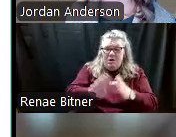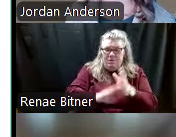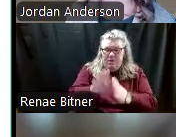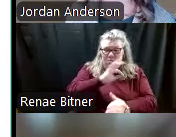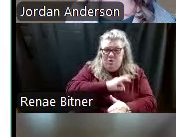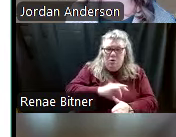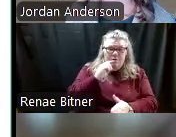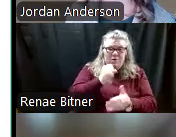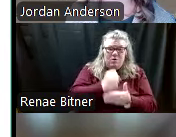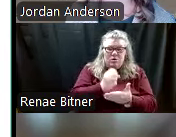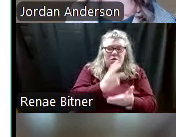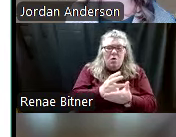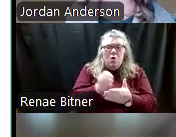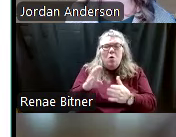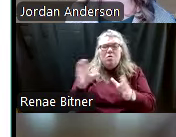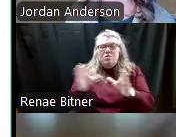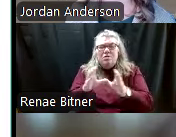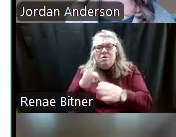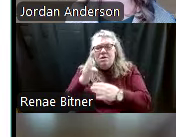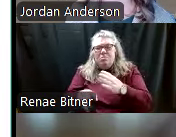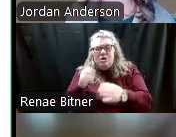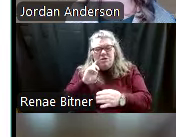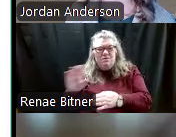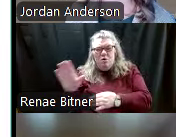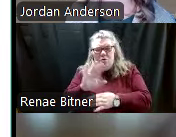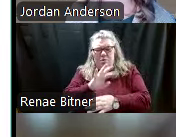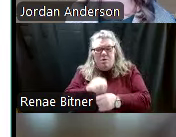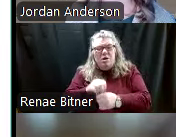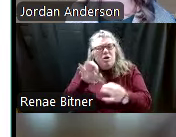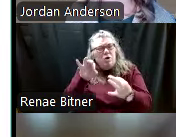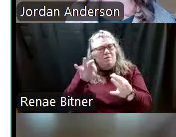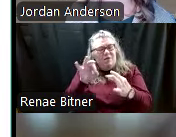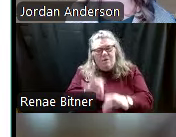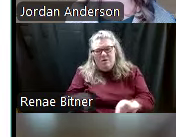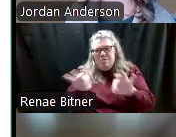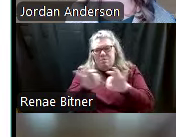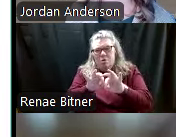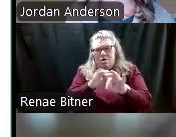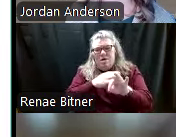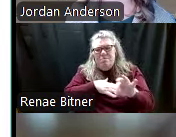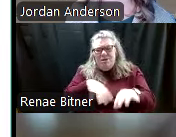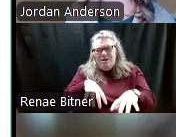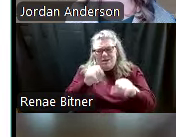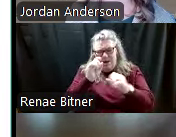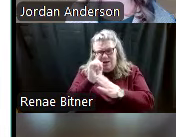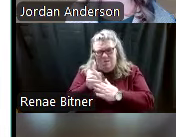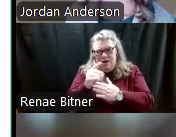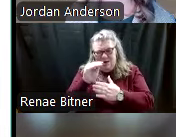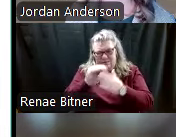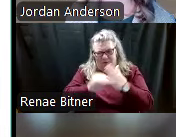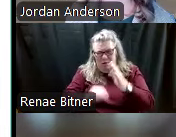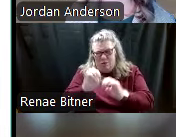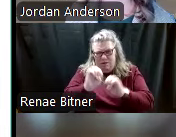or a certificate of completion for your participation. Your feedback is important, so thank you in advance for taking the time to complete the